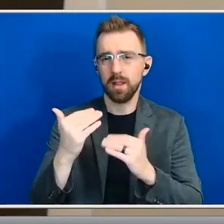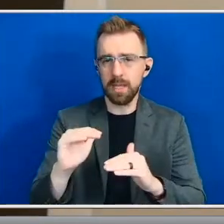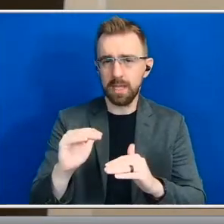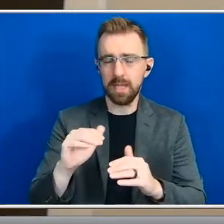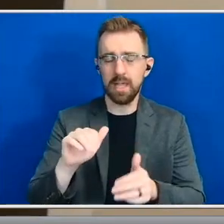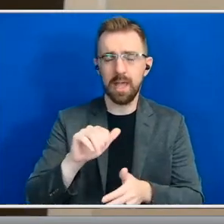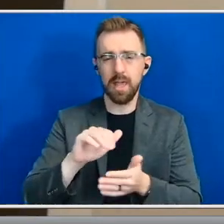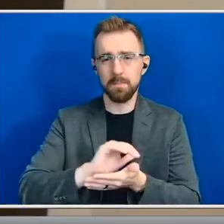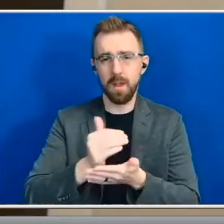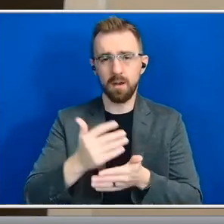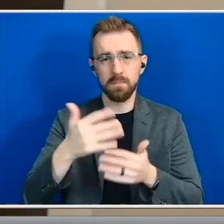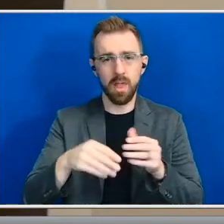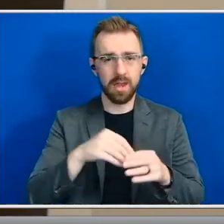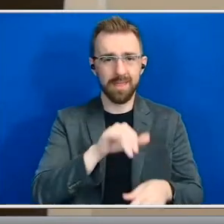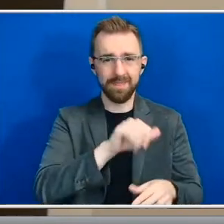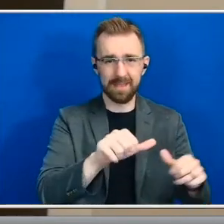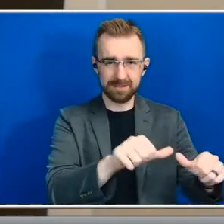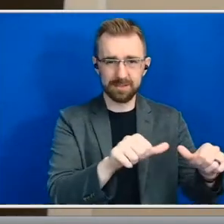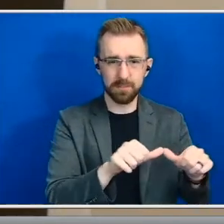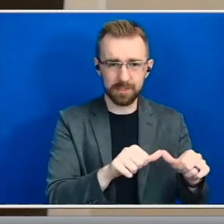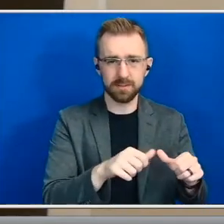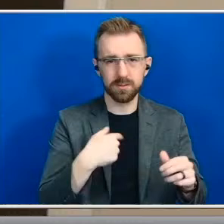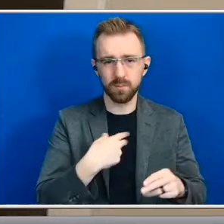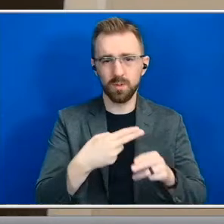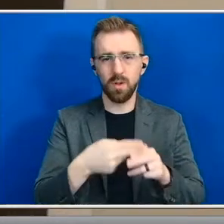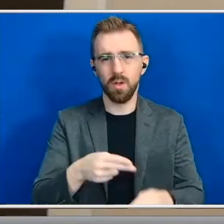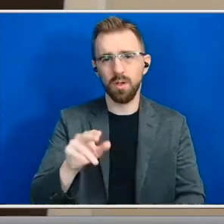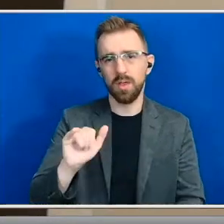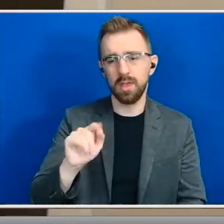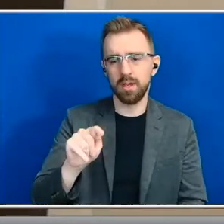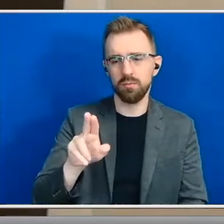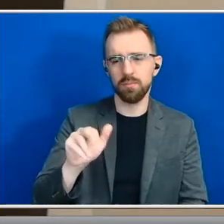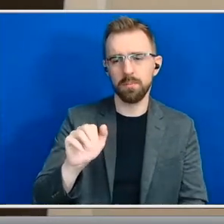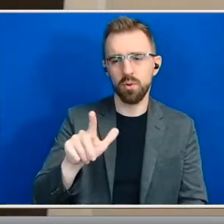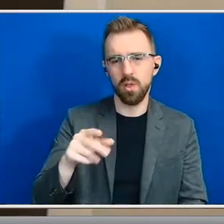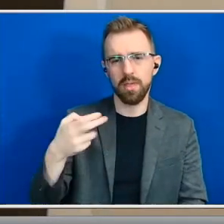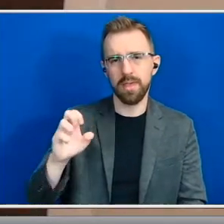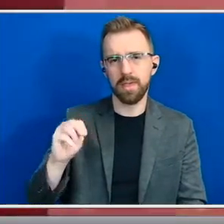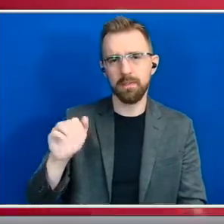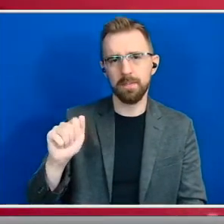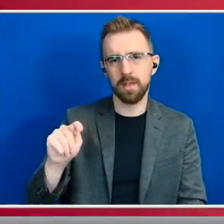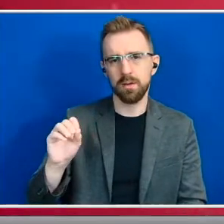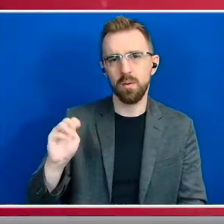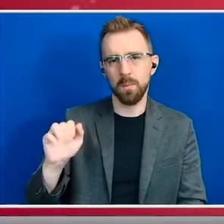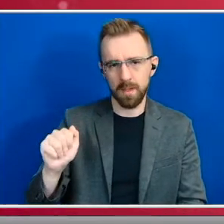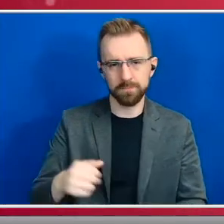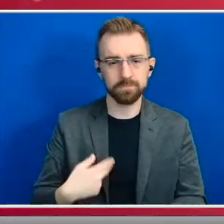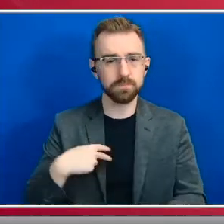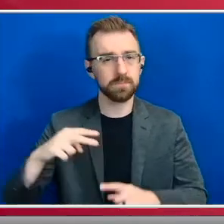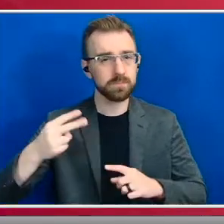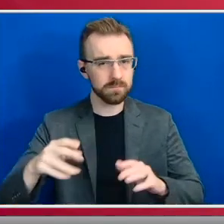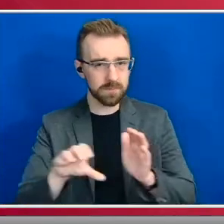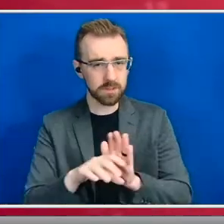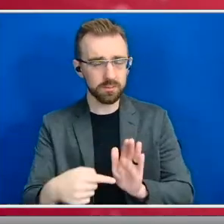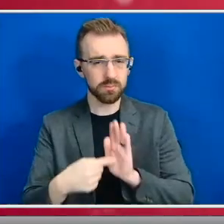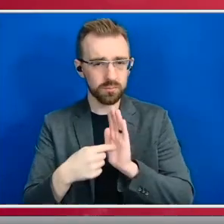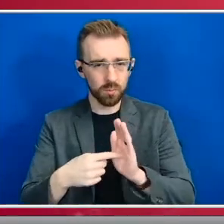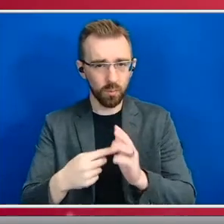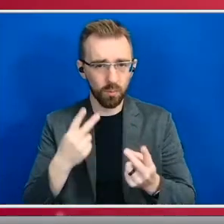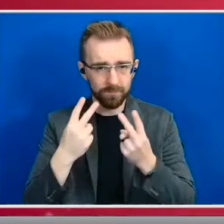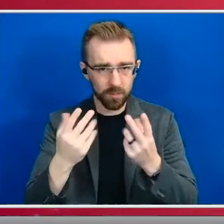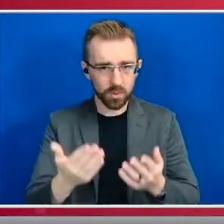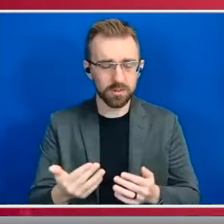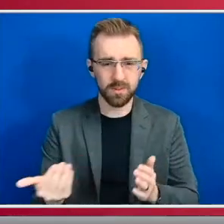that space, which we call an intramural hematoma. We have a second image to show our viewers. And again, I'd love for